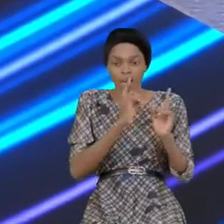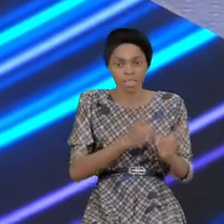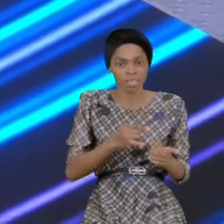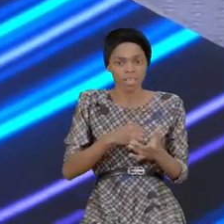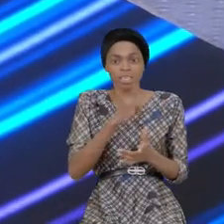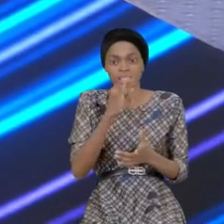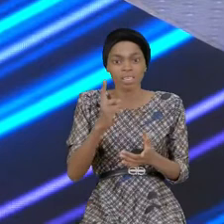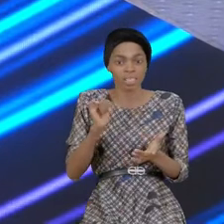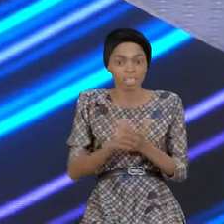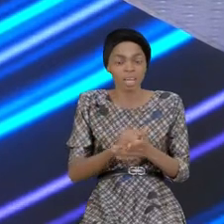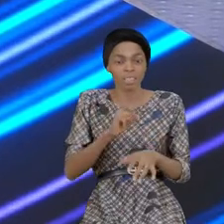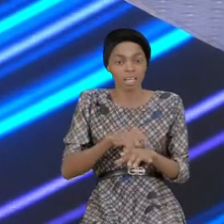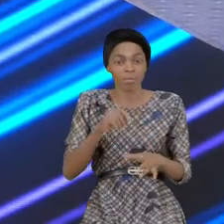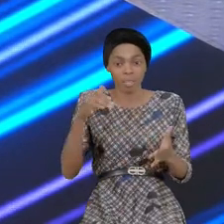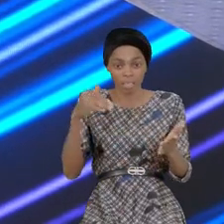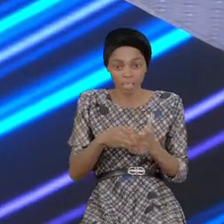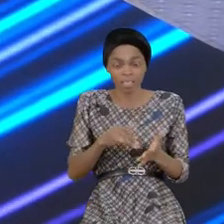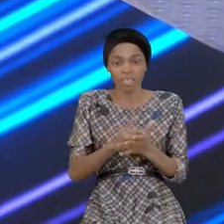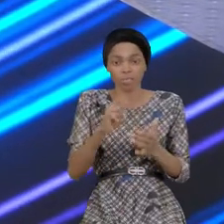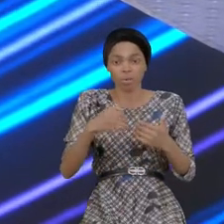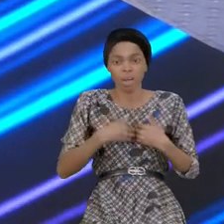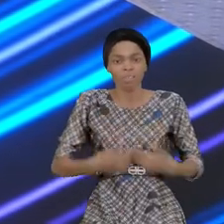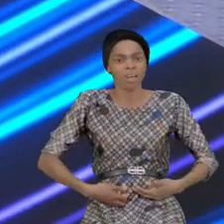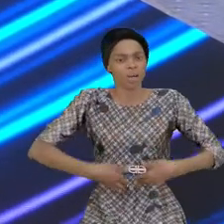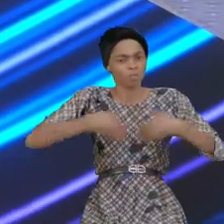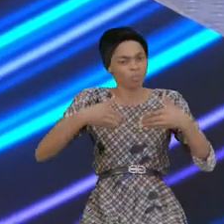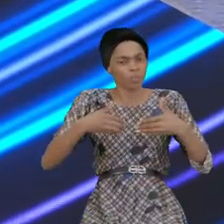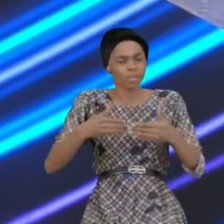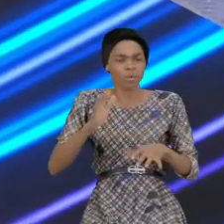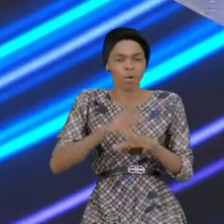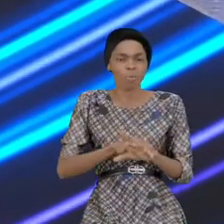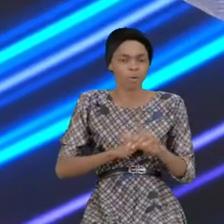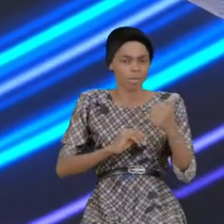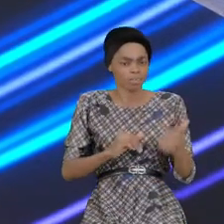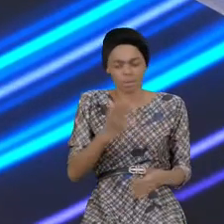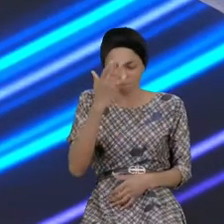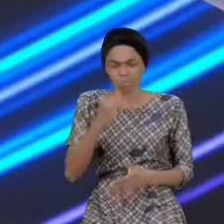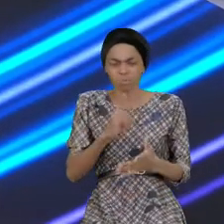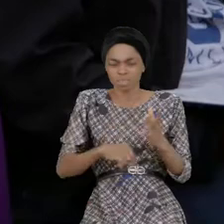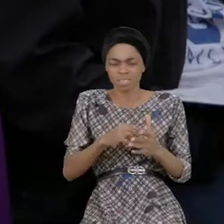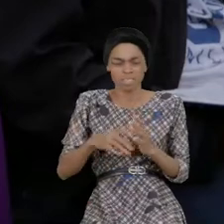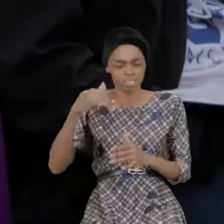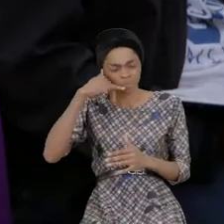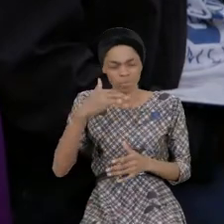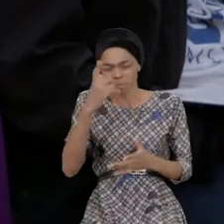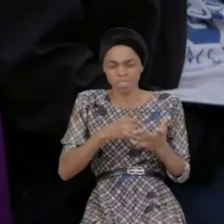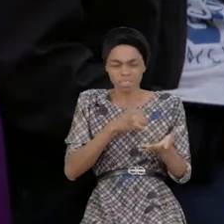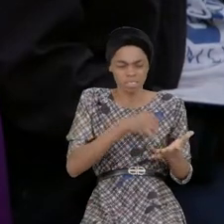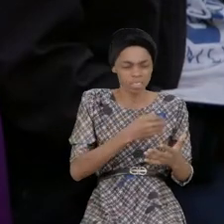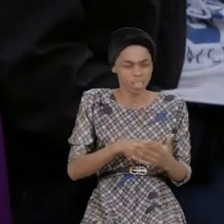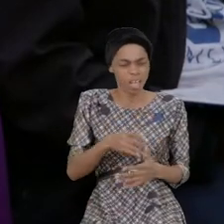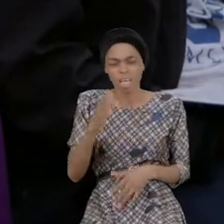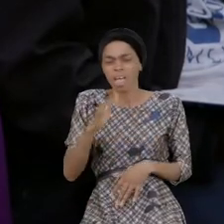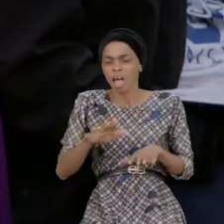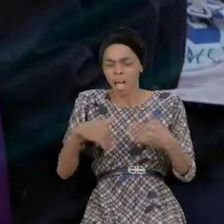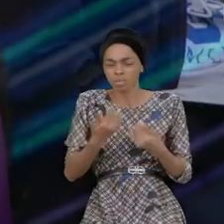there is the provoking of one another. This food, what kind of food is this? Who is going to eat this one? How did you serve this one?